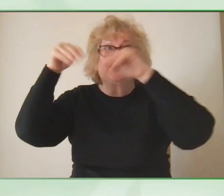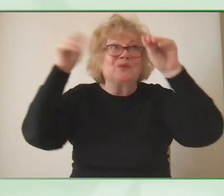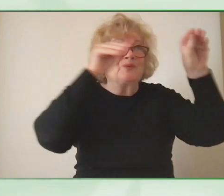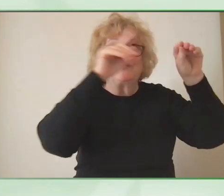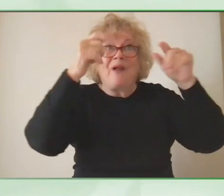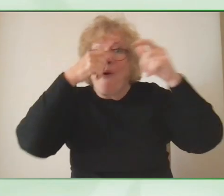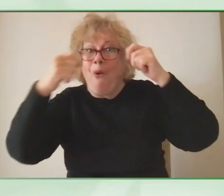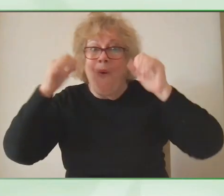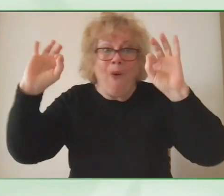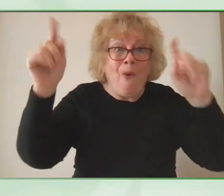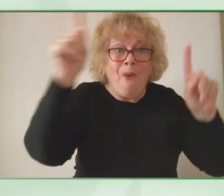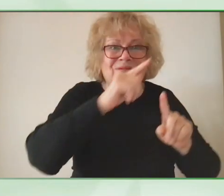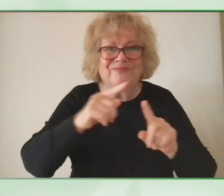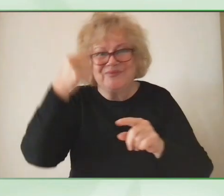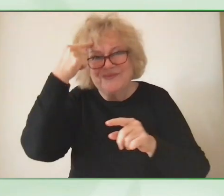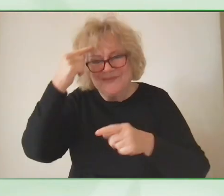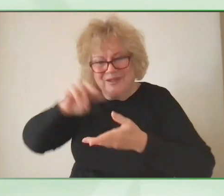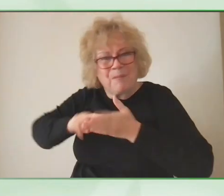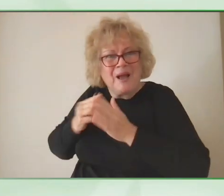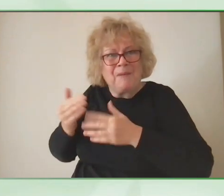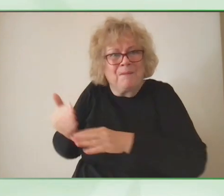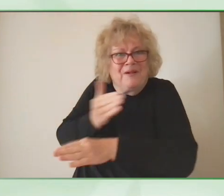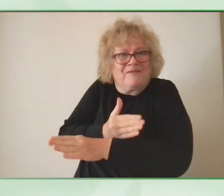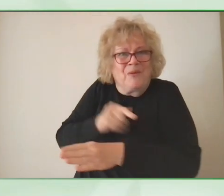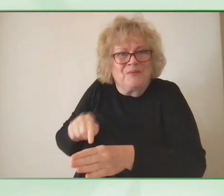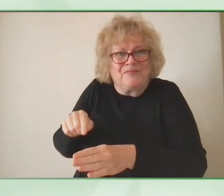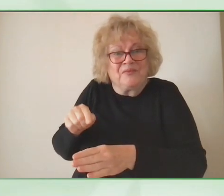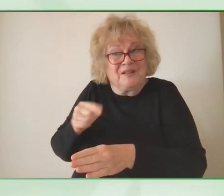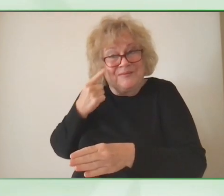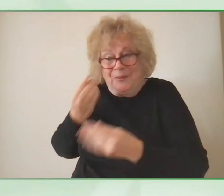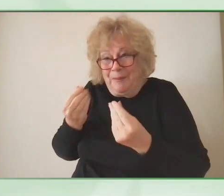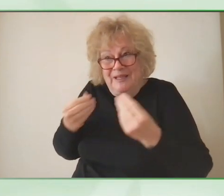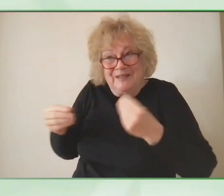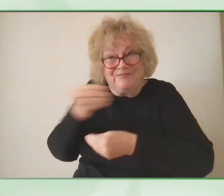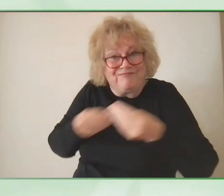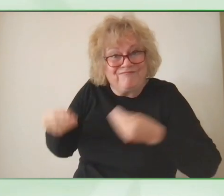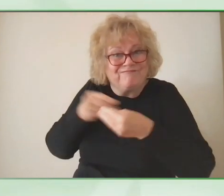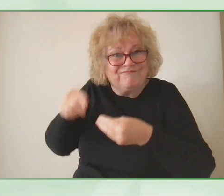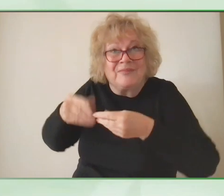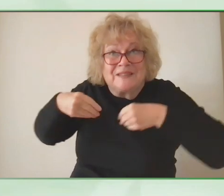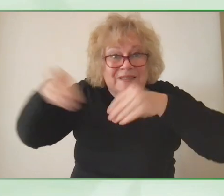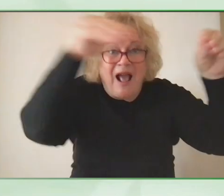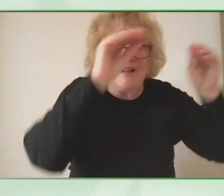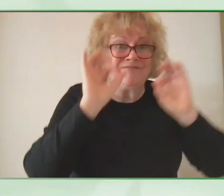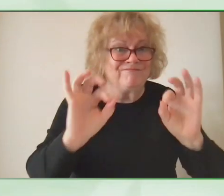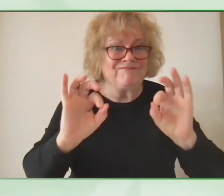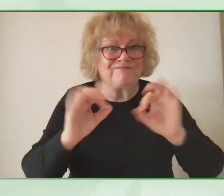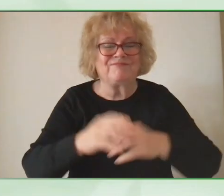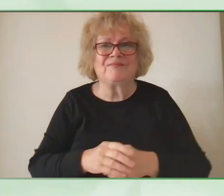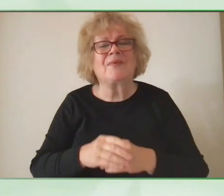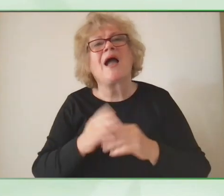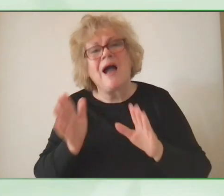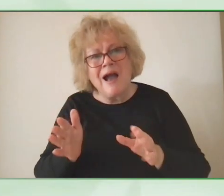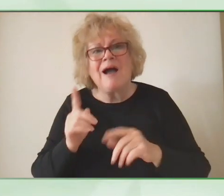it's very difficult to find a way to motivate a lot of the key players we need to